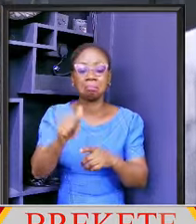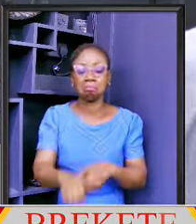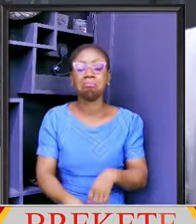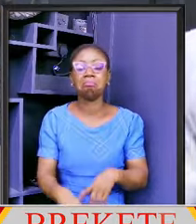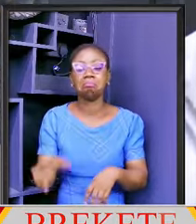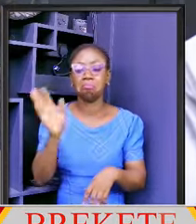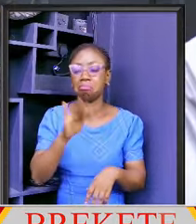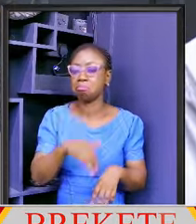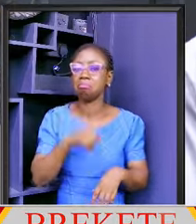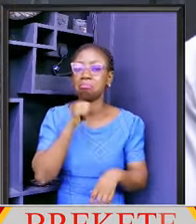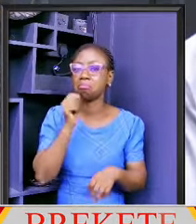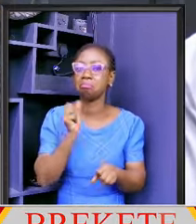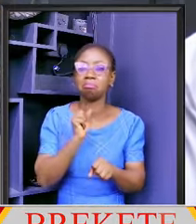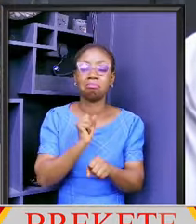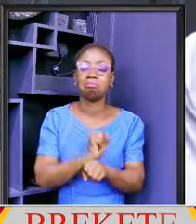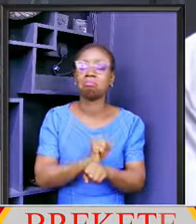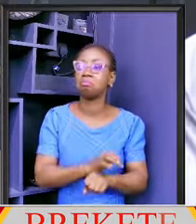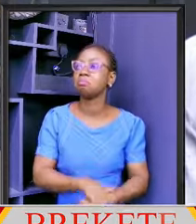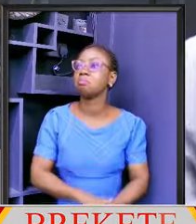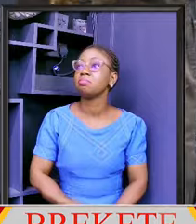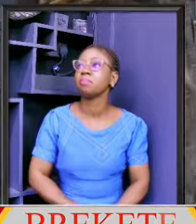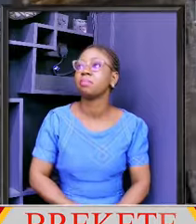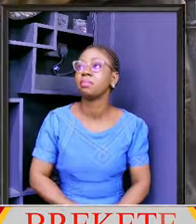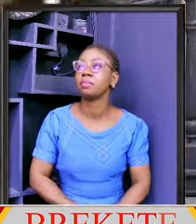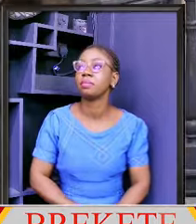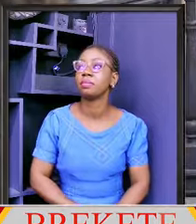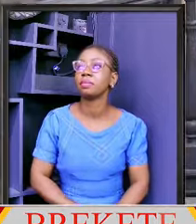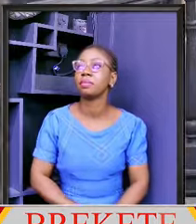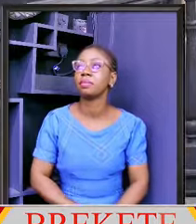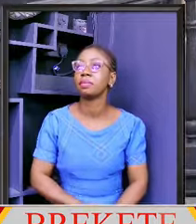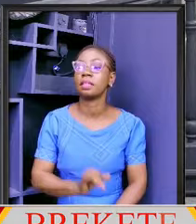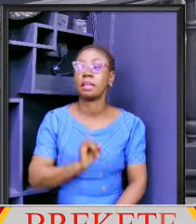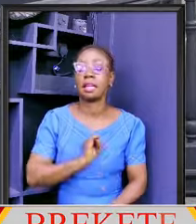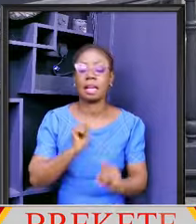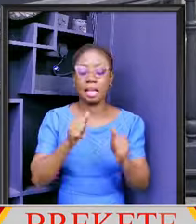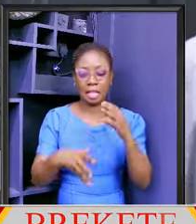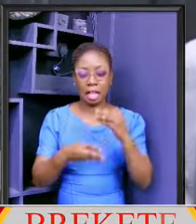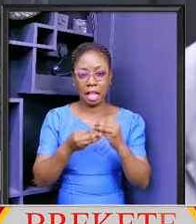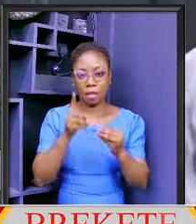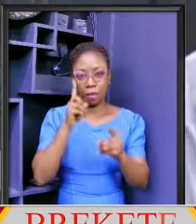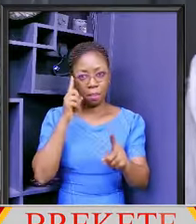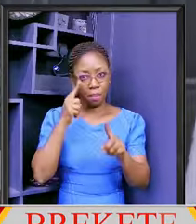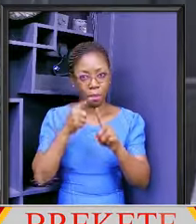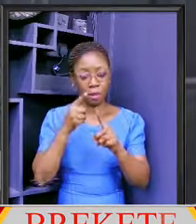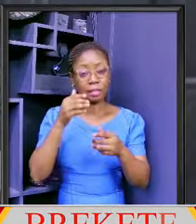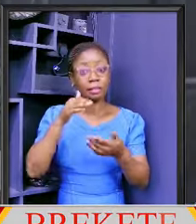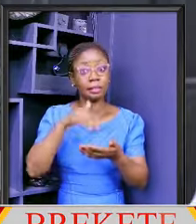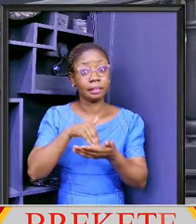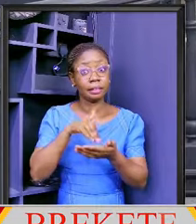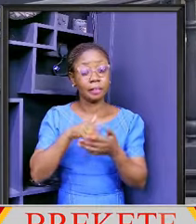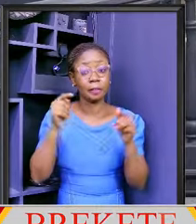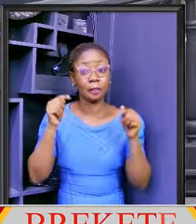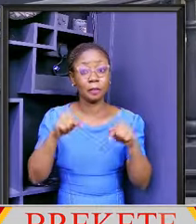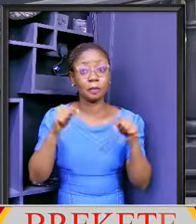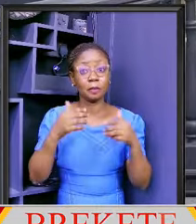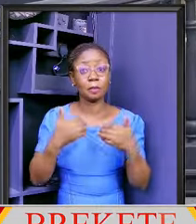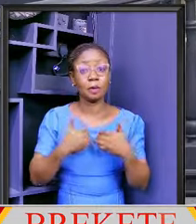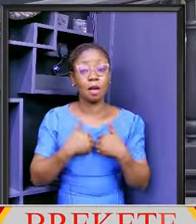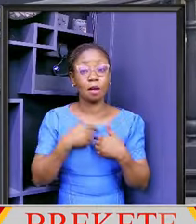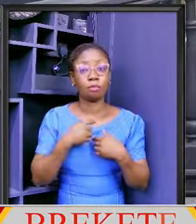Over to you, sir. Okay, sir. I think I can add one point again. Of listen, there is one tricycle